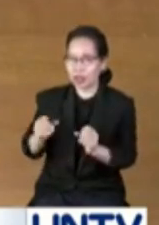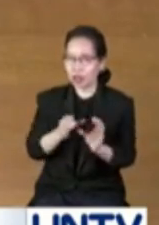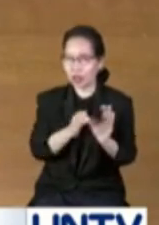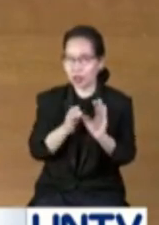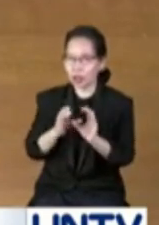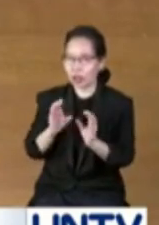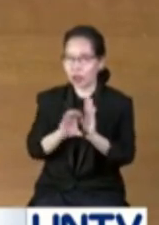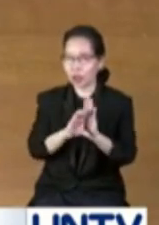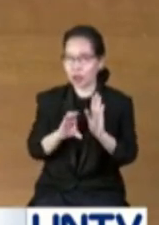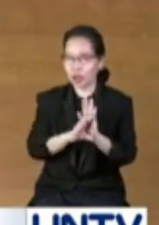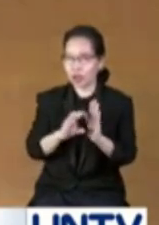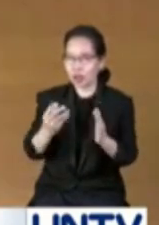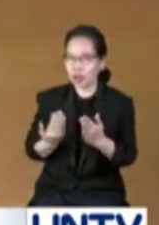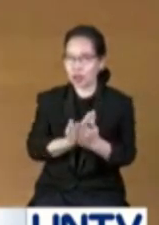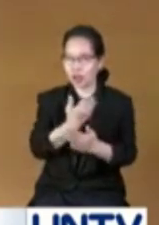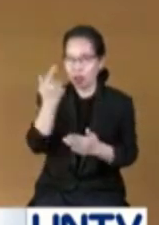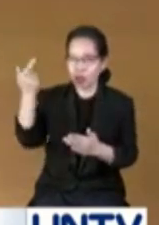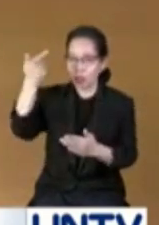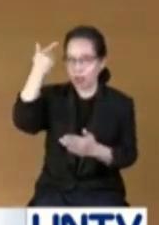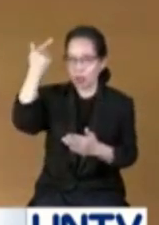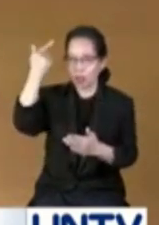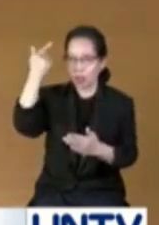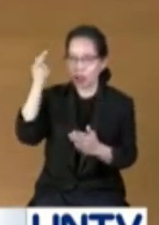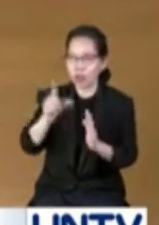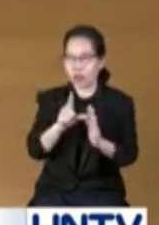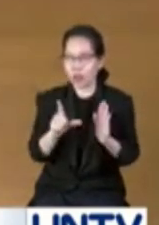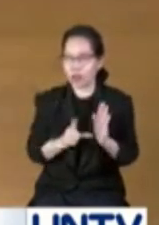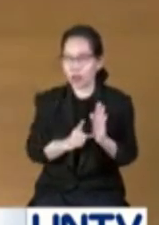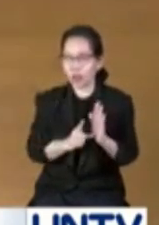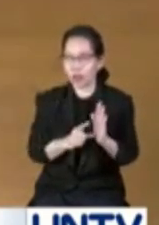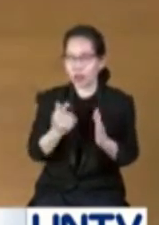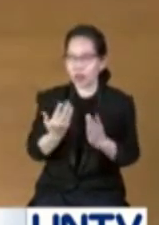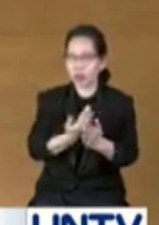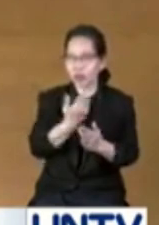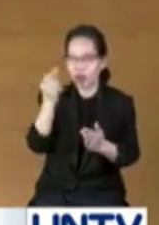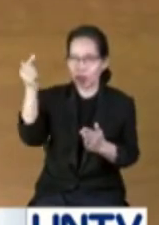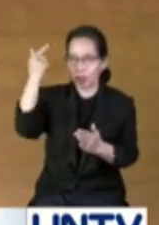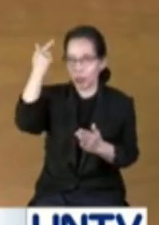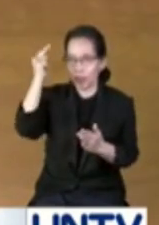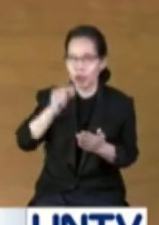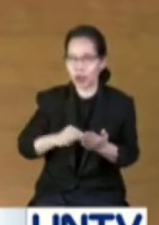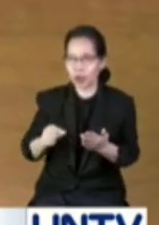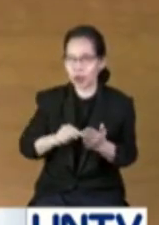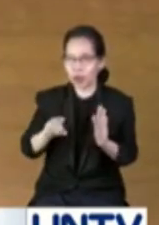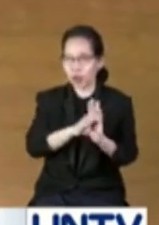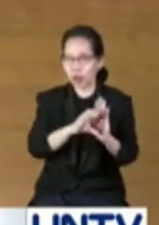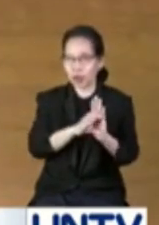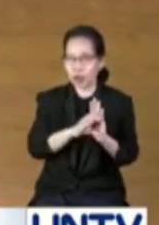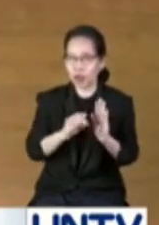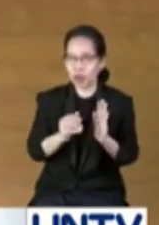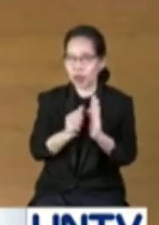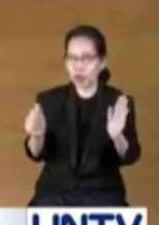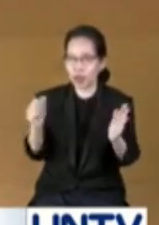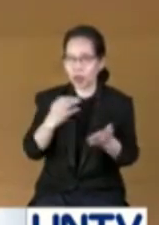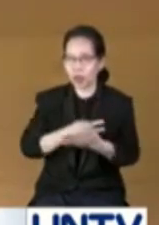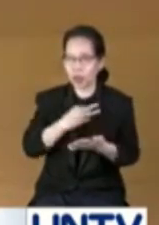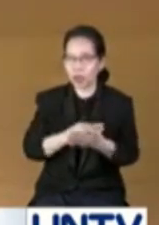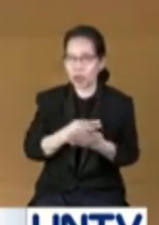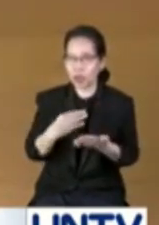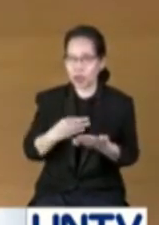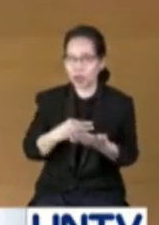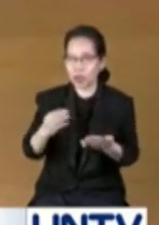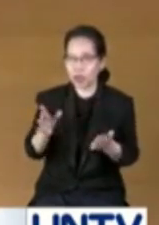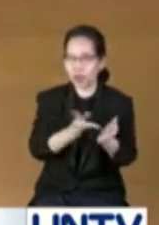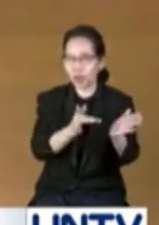new government procurement law, new government auditing code, anti-financial account scamming,